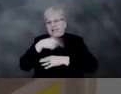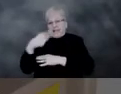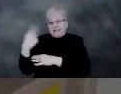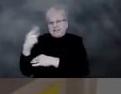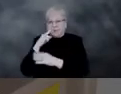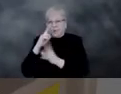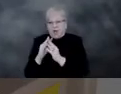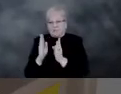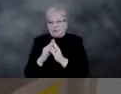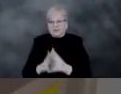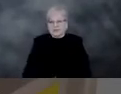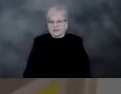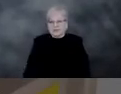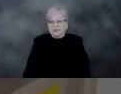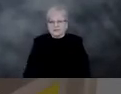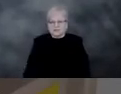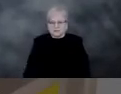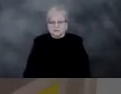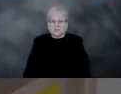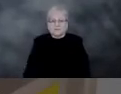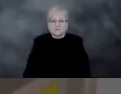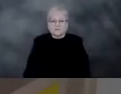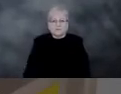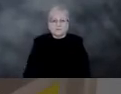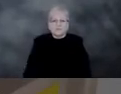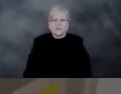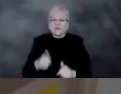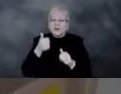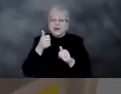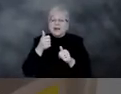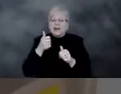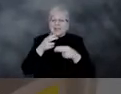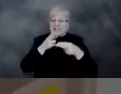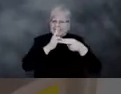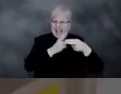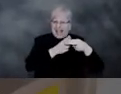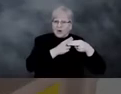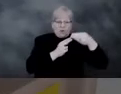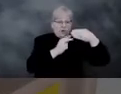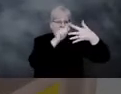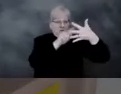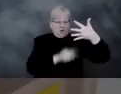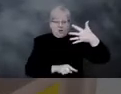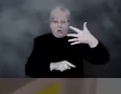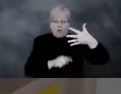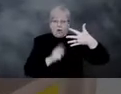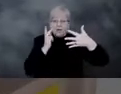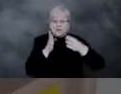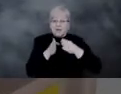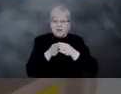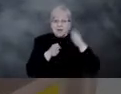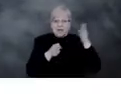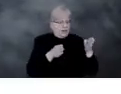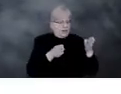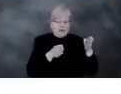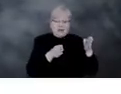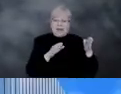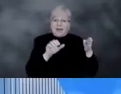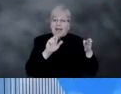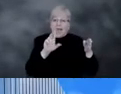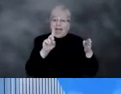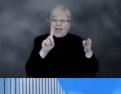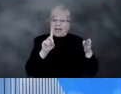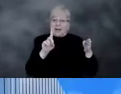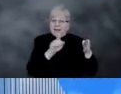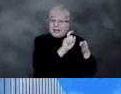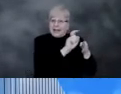that on the screen next to each of the live session titles there's an icon that says add. If you choose to add